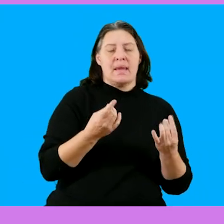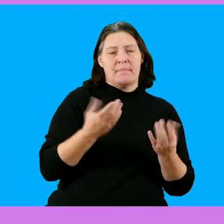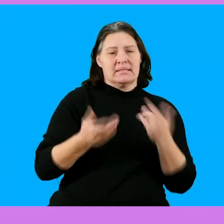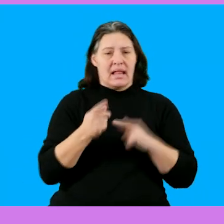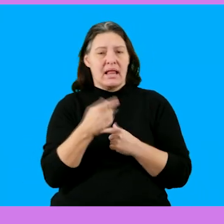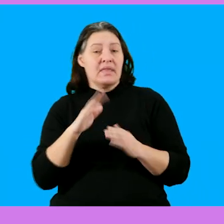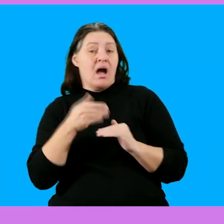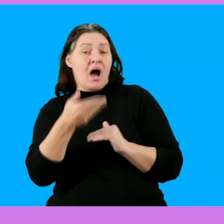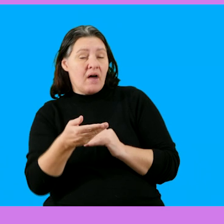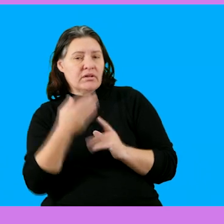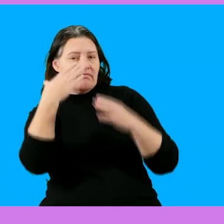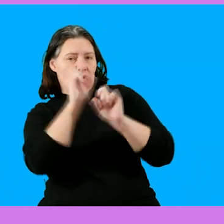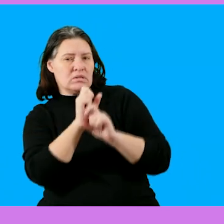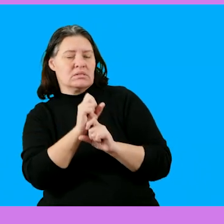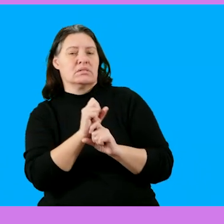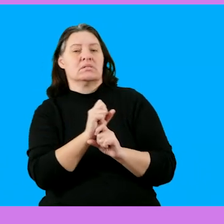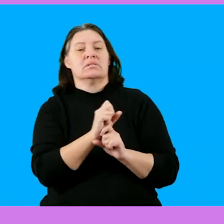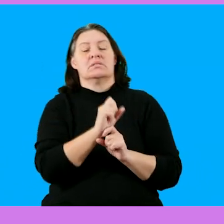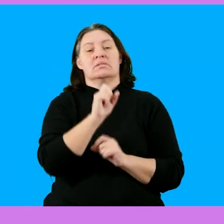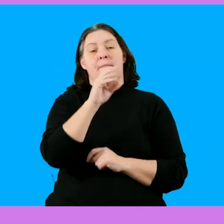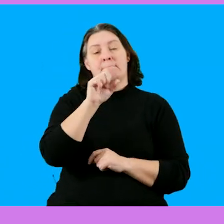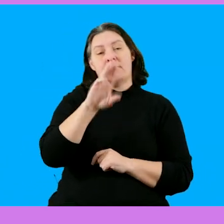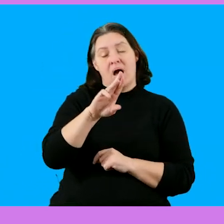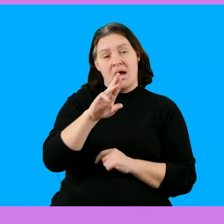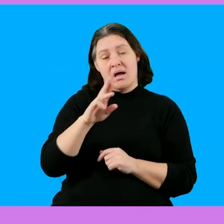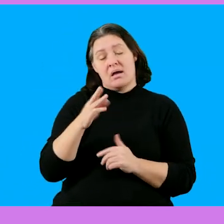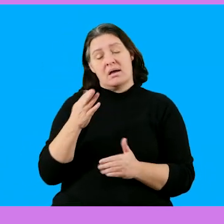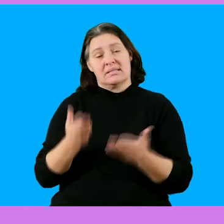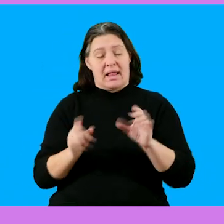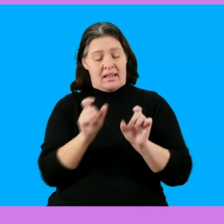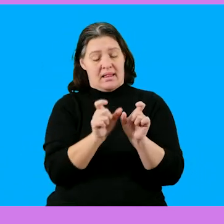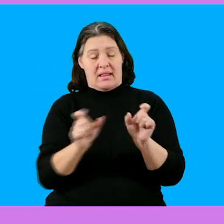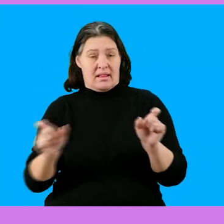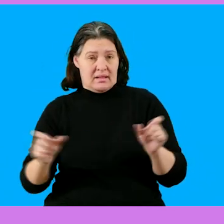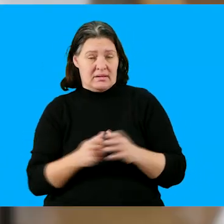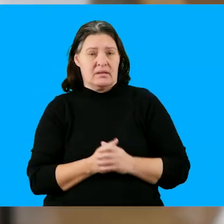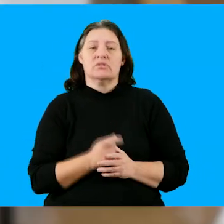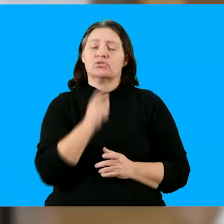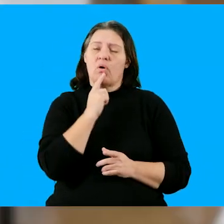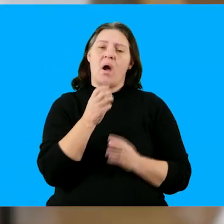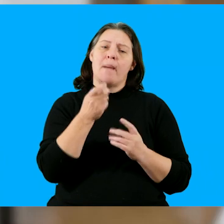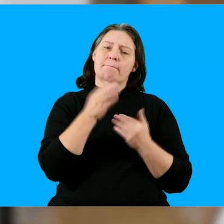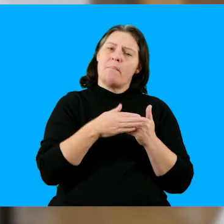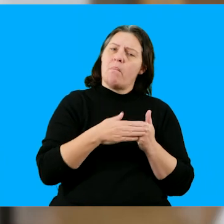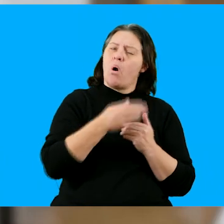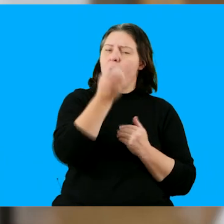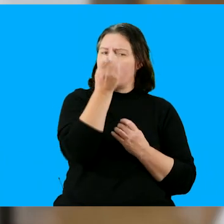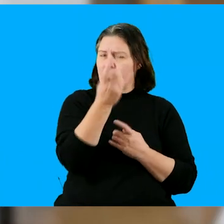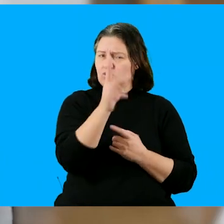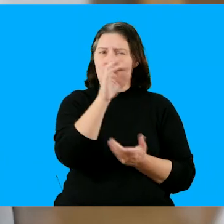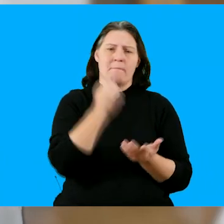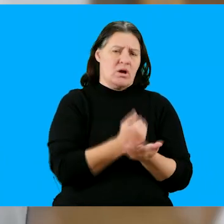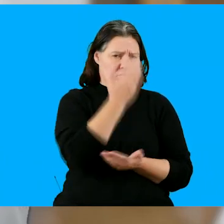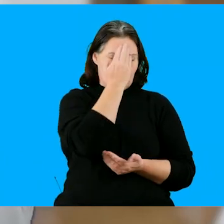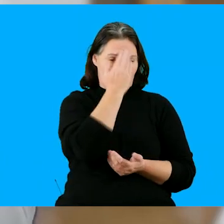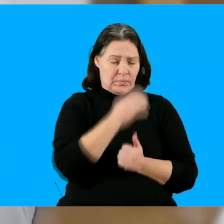and thereafter we'll focus on bar scales. Now let's quickly look at some other important information that you